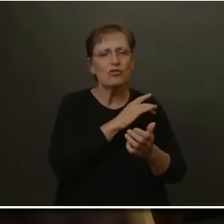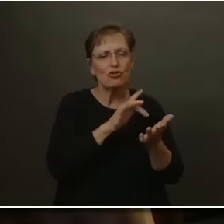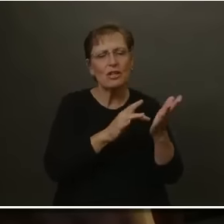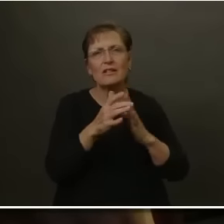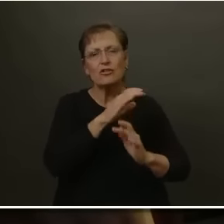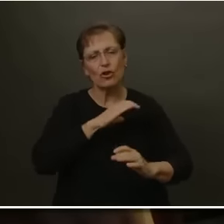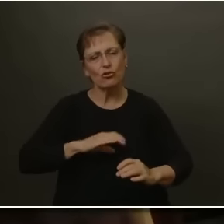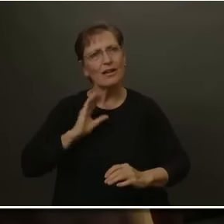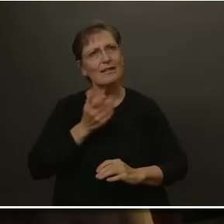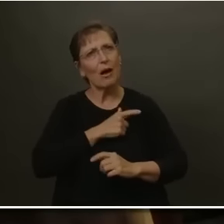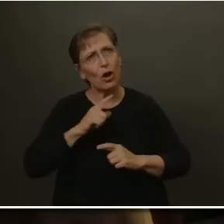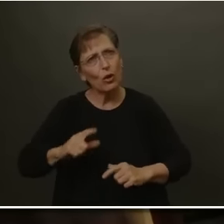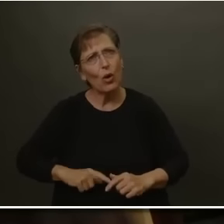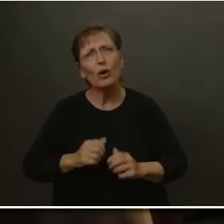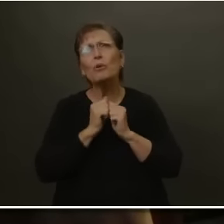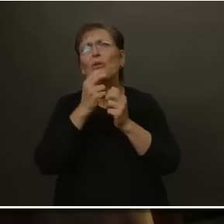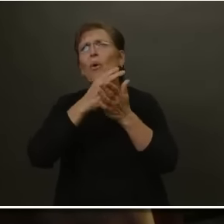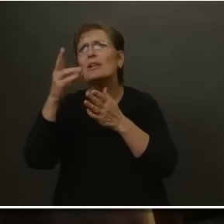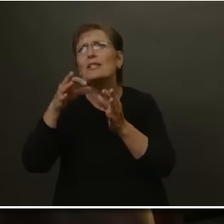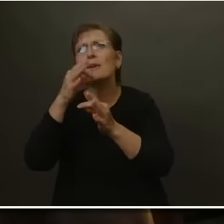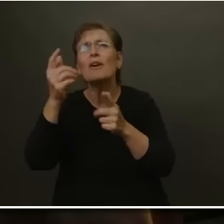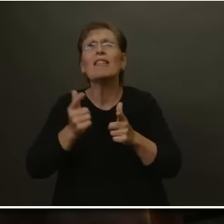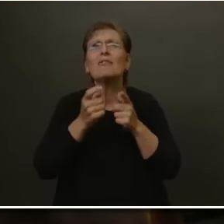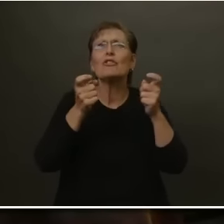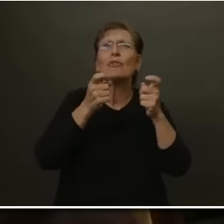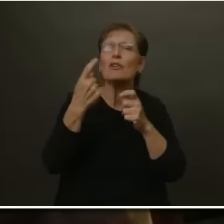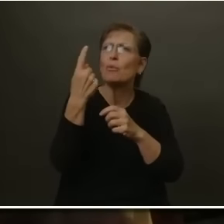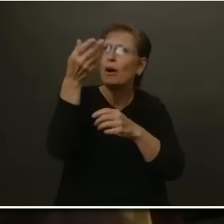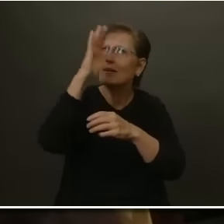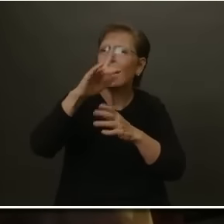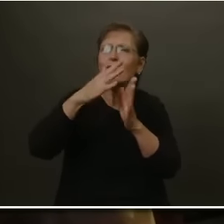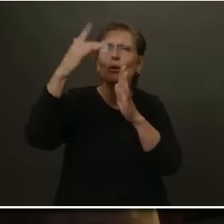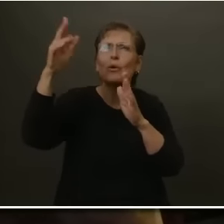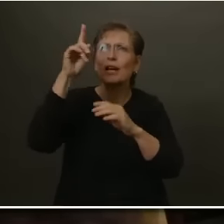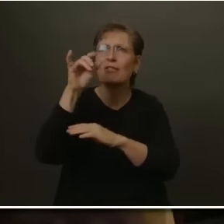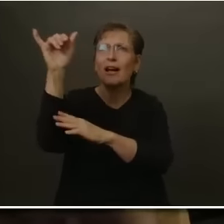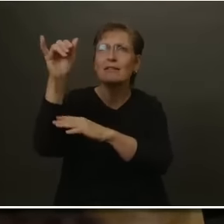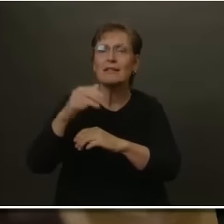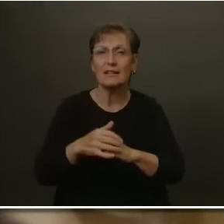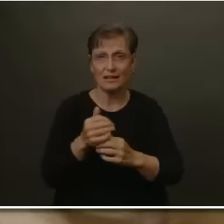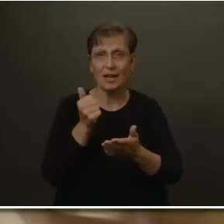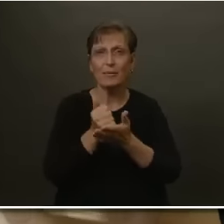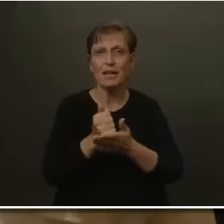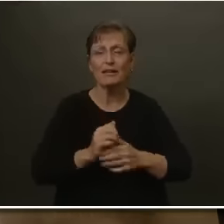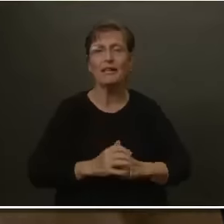Spirit lives and reigns one God in glory everlasting. Amen.